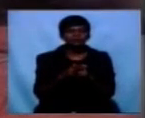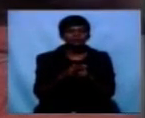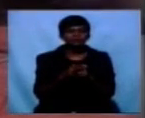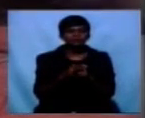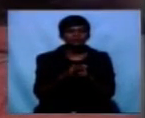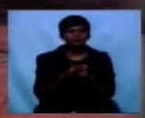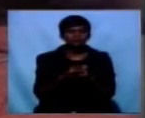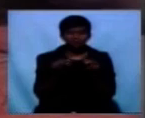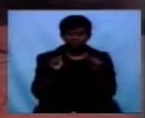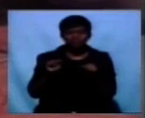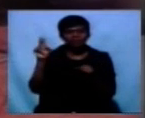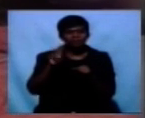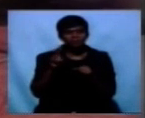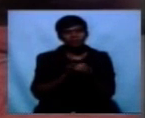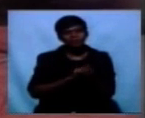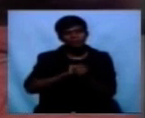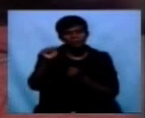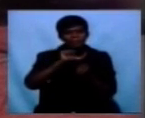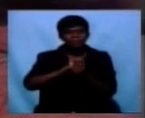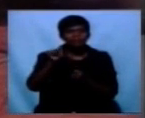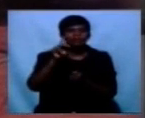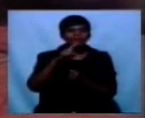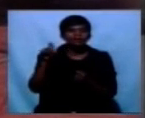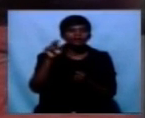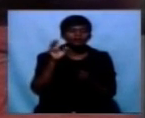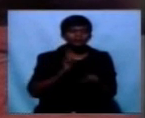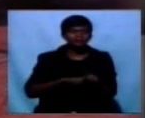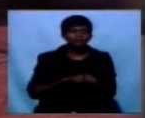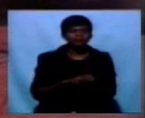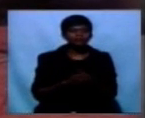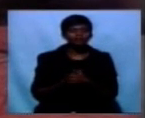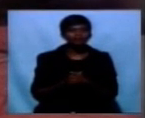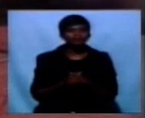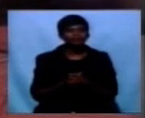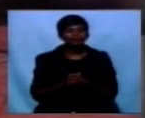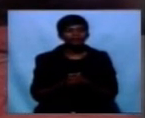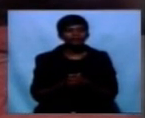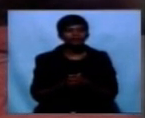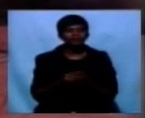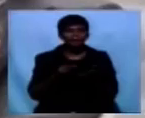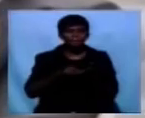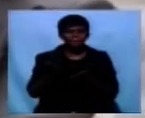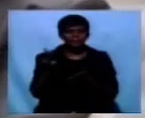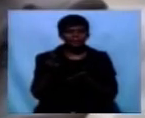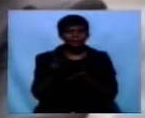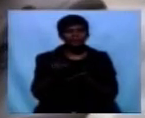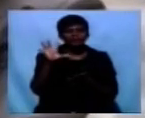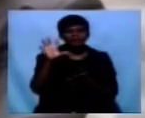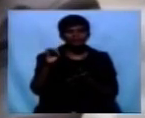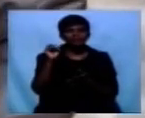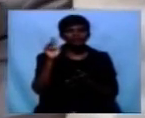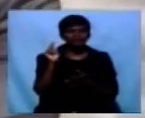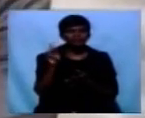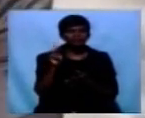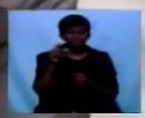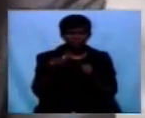that they will be using, even if they pass 100 times, as long as they have paid in 50 kwacha per day,